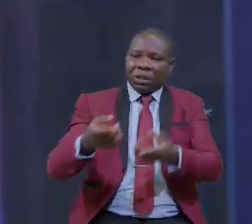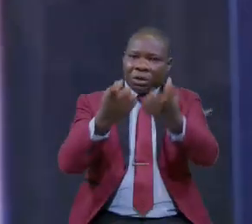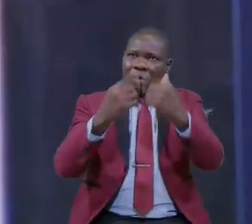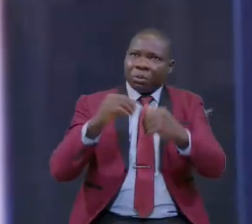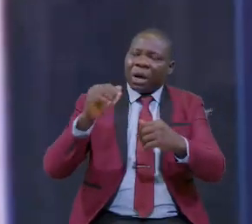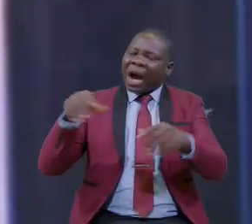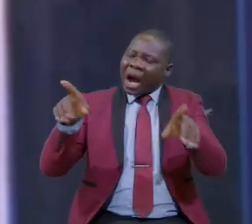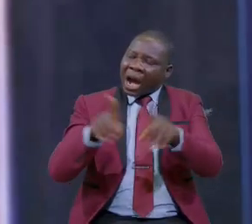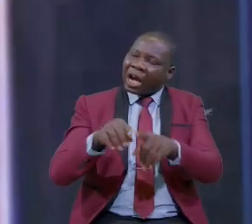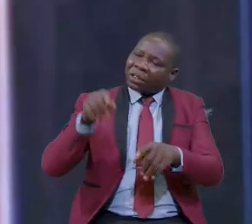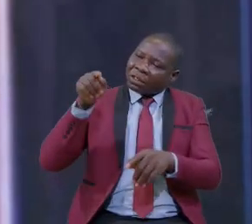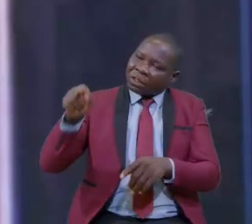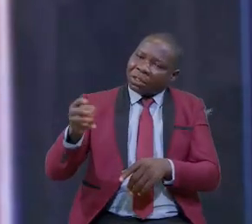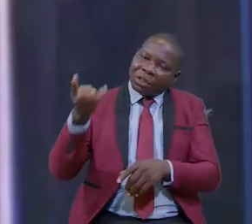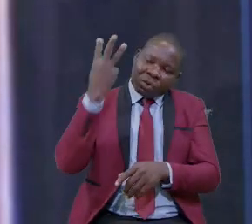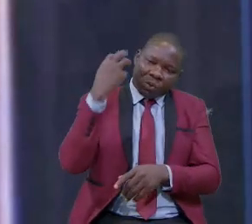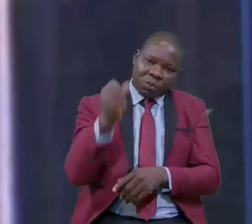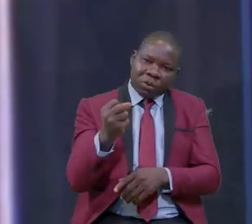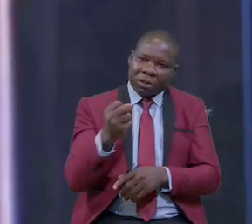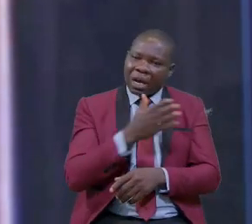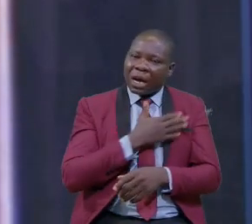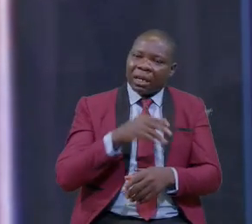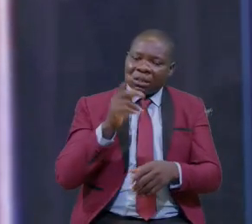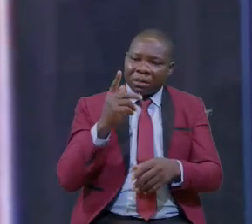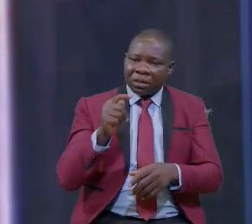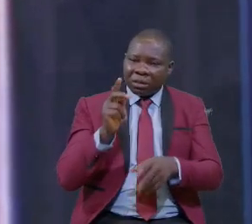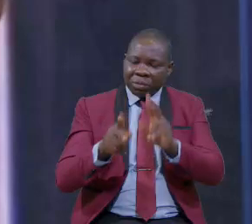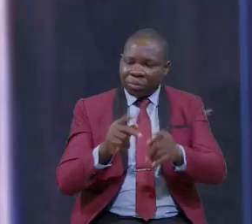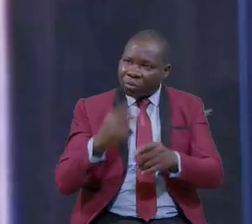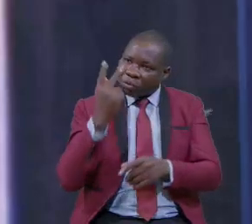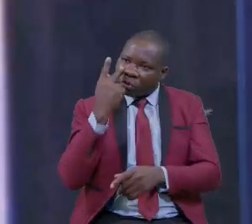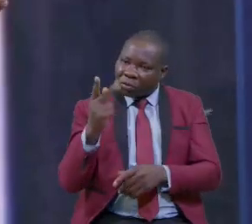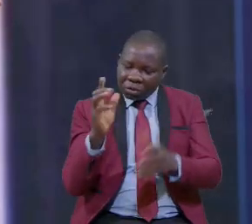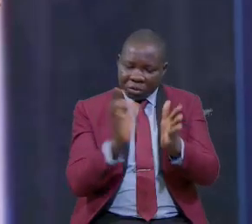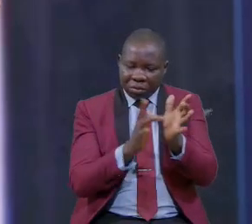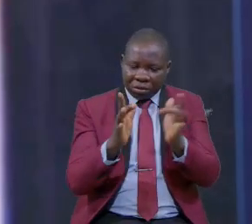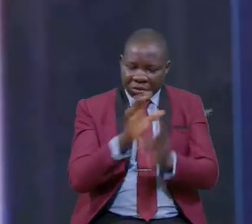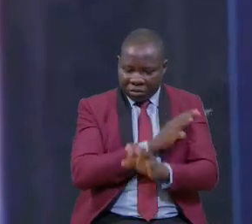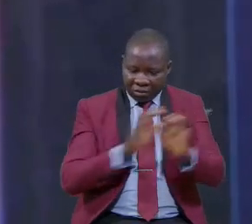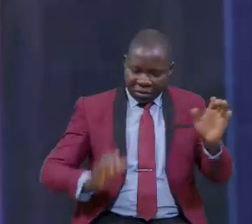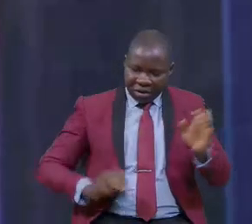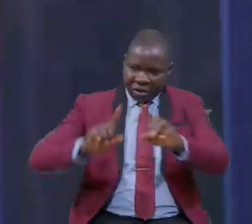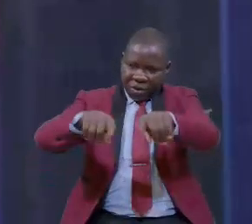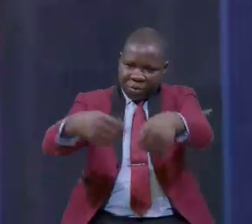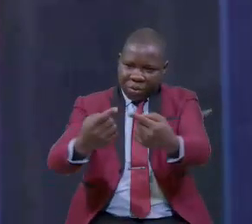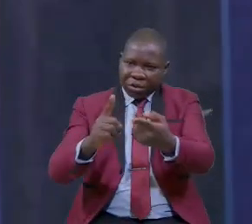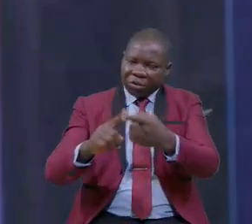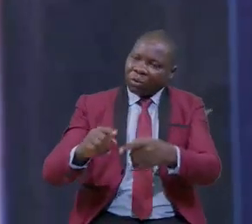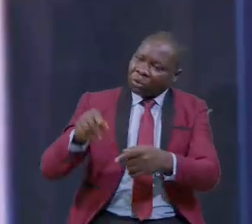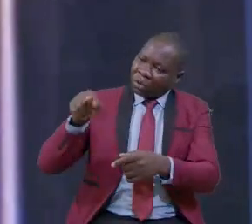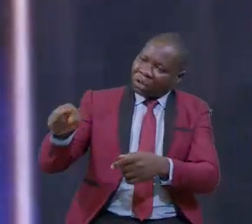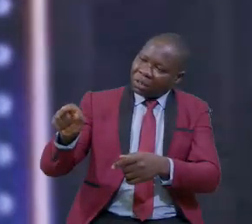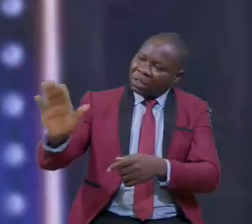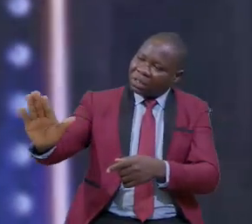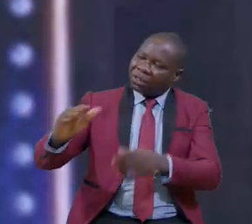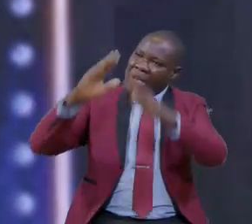people said, Jesus Christ went to the house of a sinner. That's who he was. And he came just